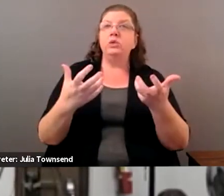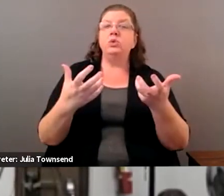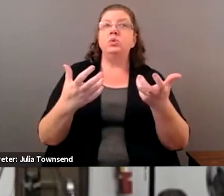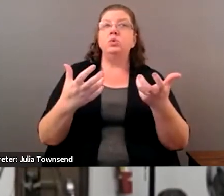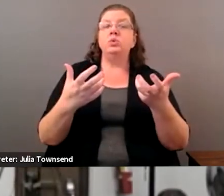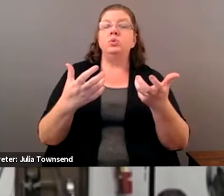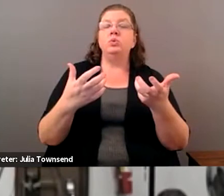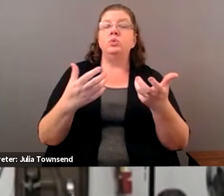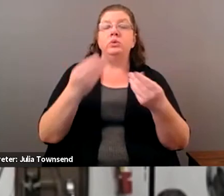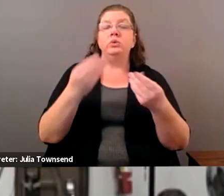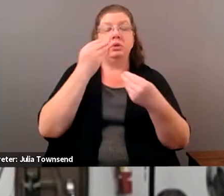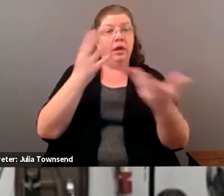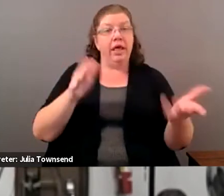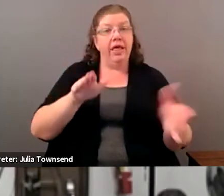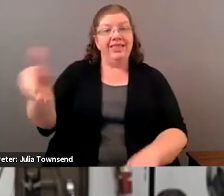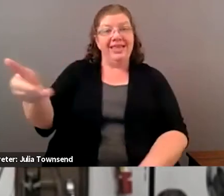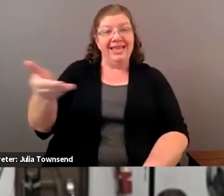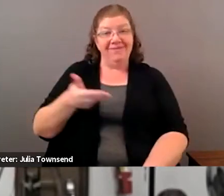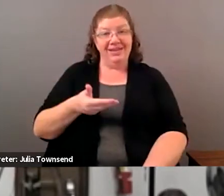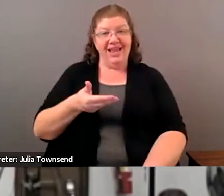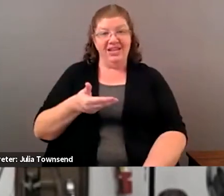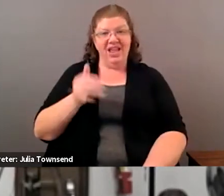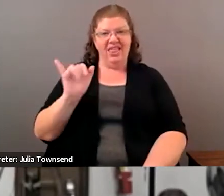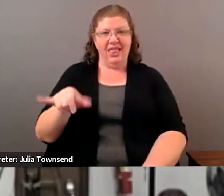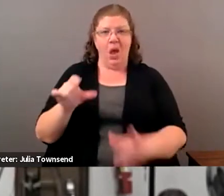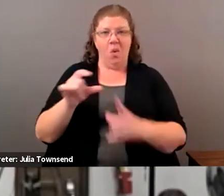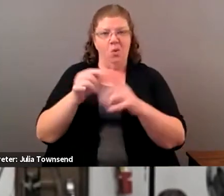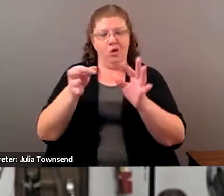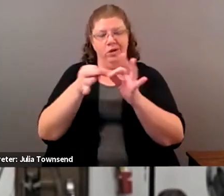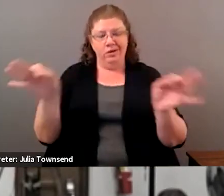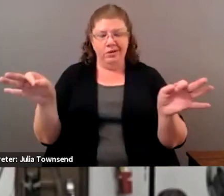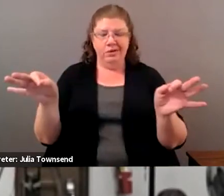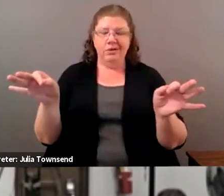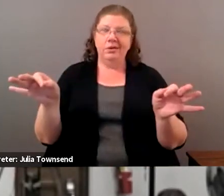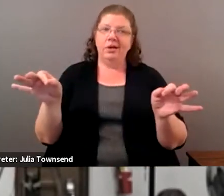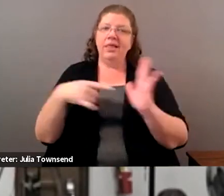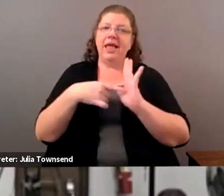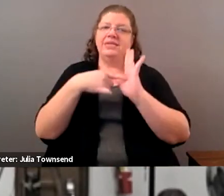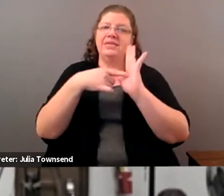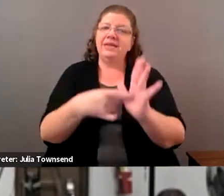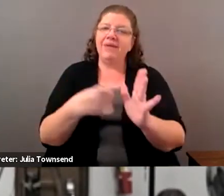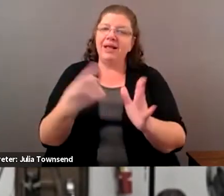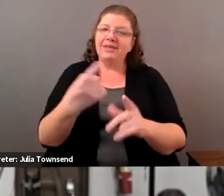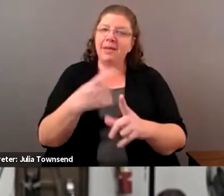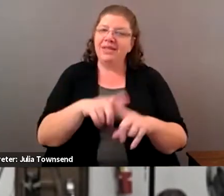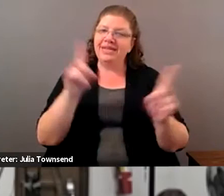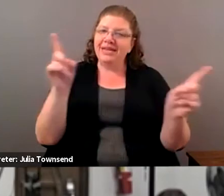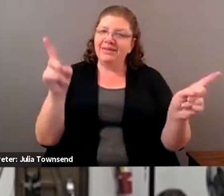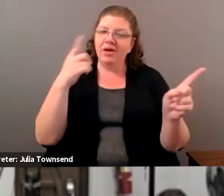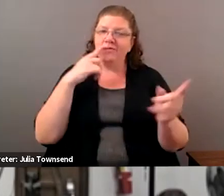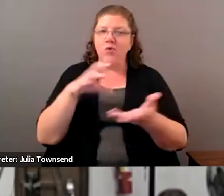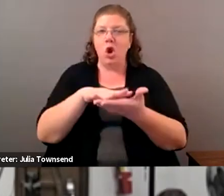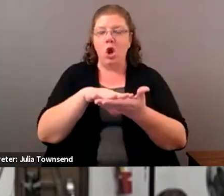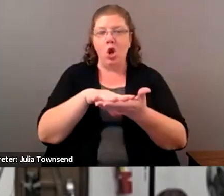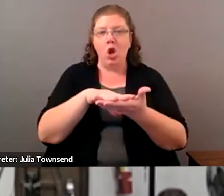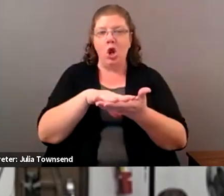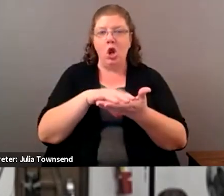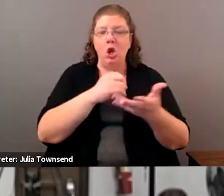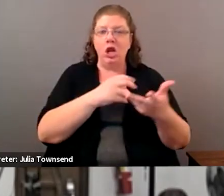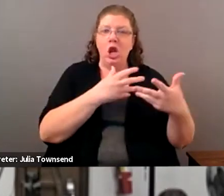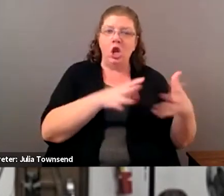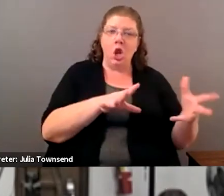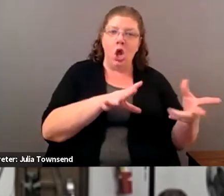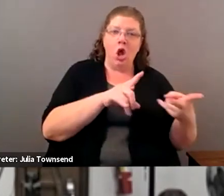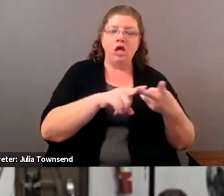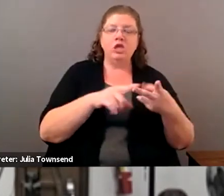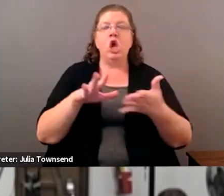share that the invitation language we're using is also signifying something different in terms of learning loss versus learning recovery